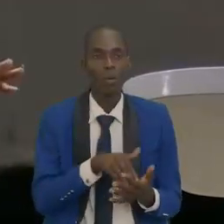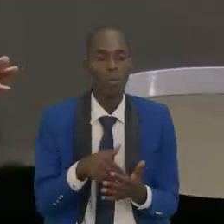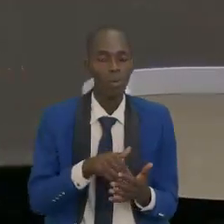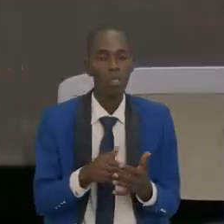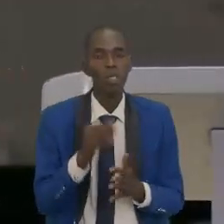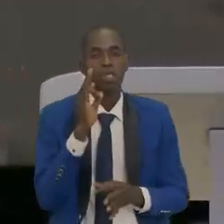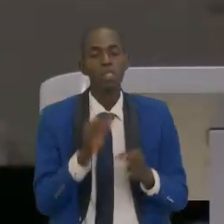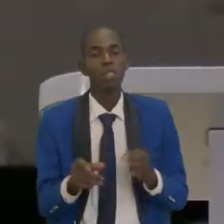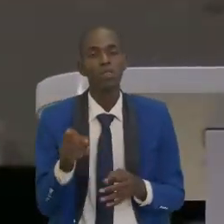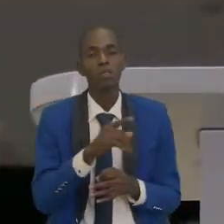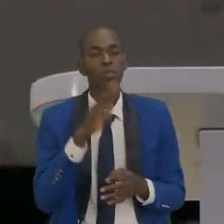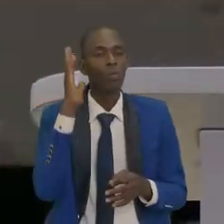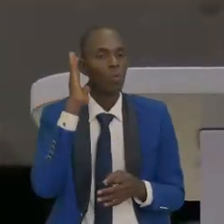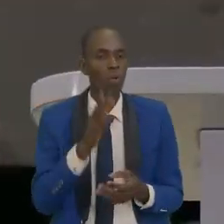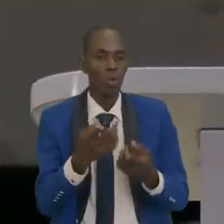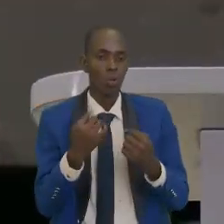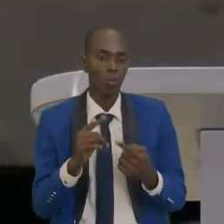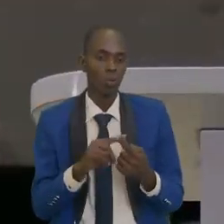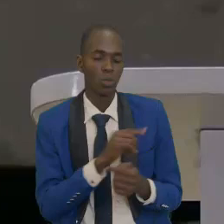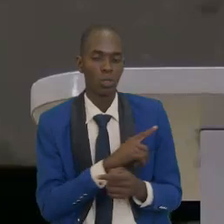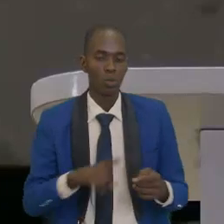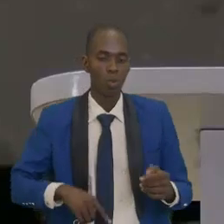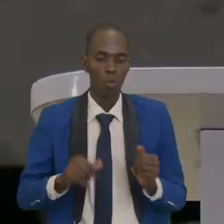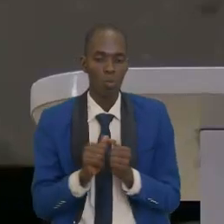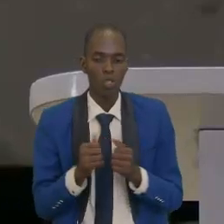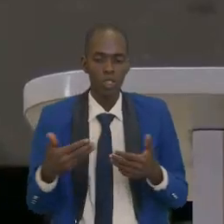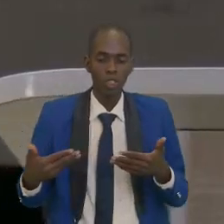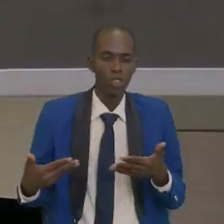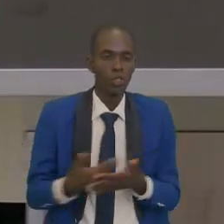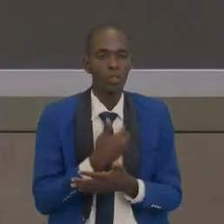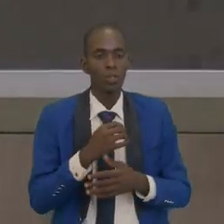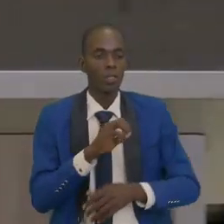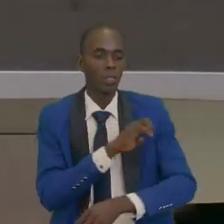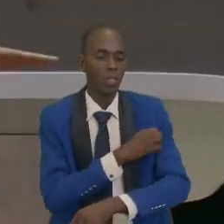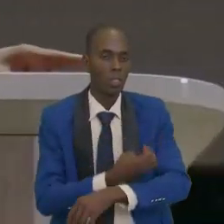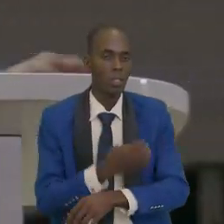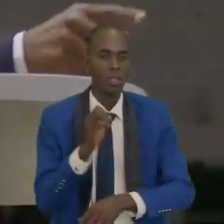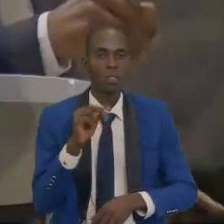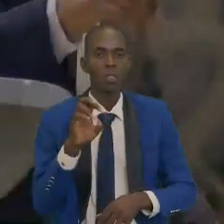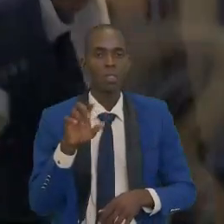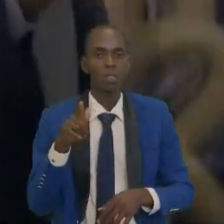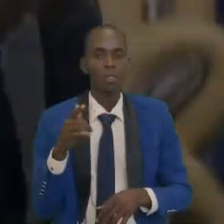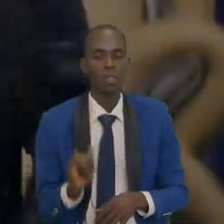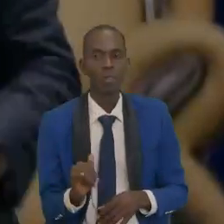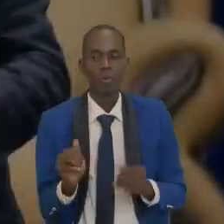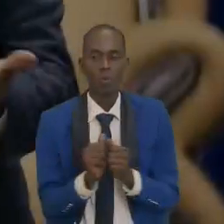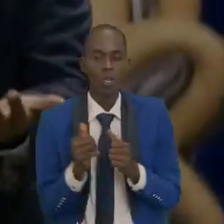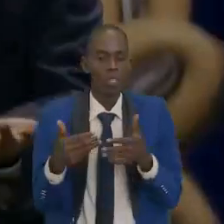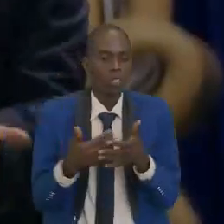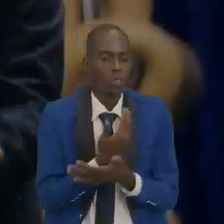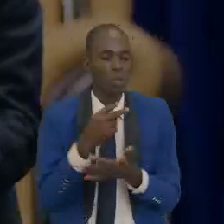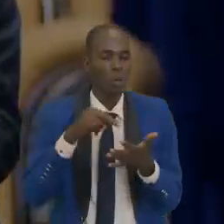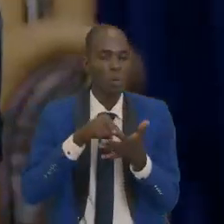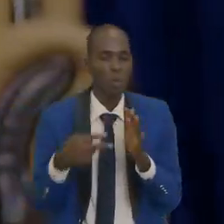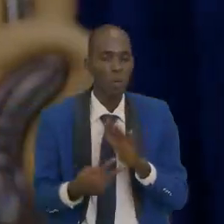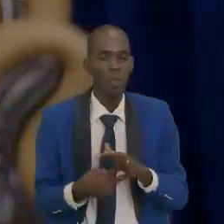come to the Lord with fresh energy and fresh purpose Revival